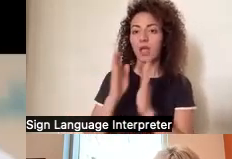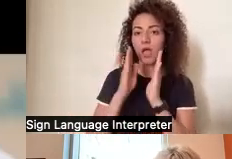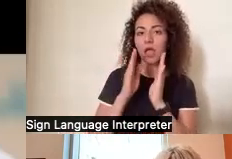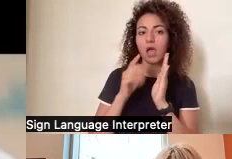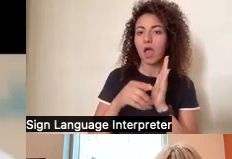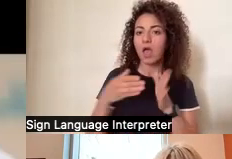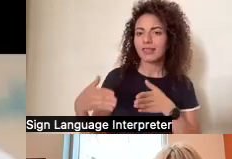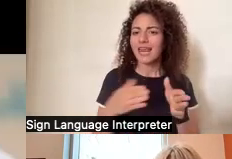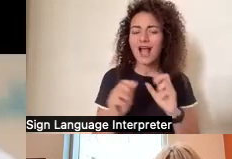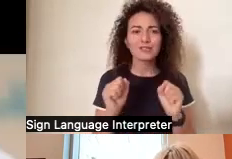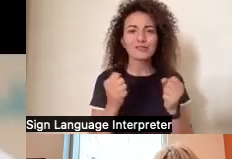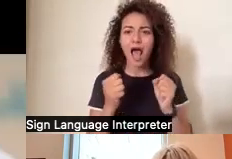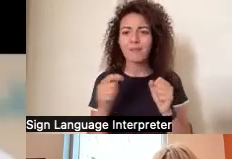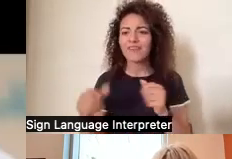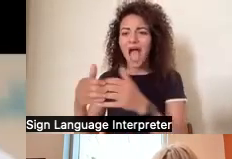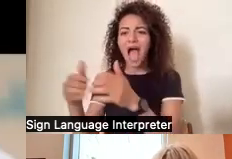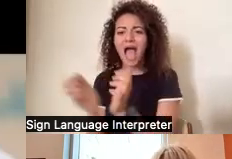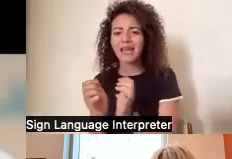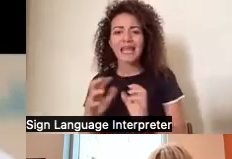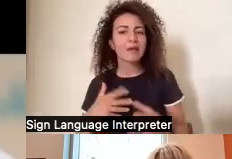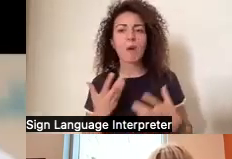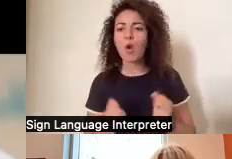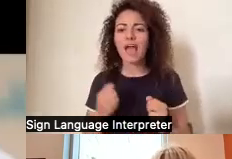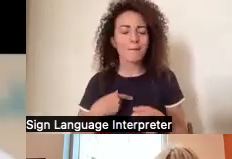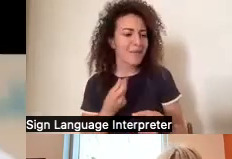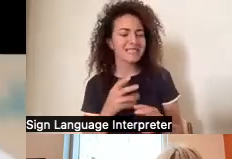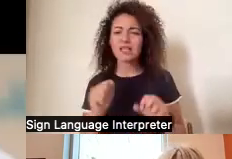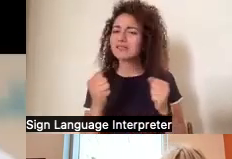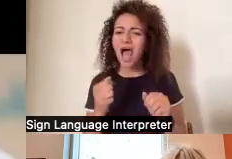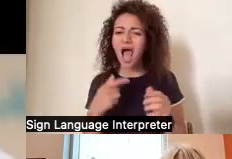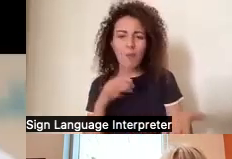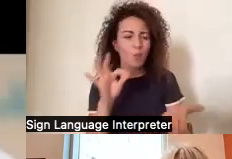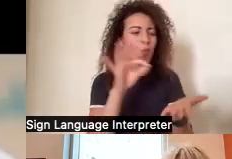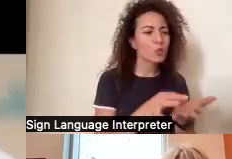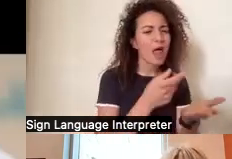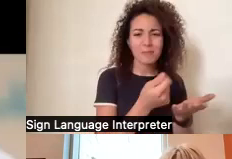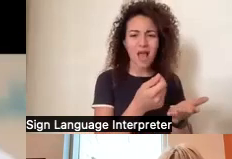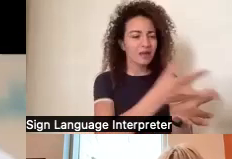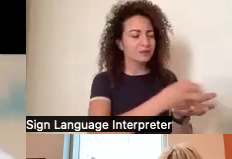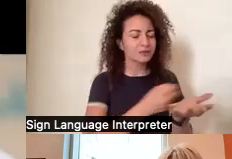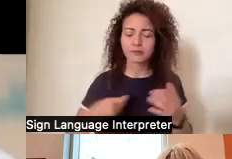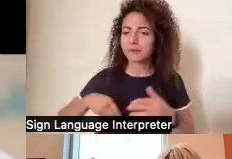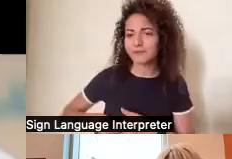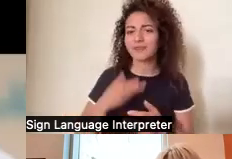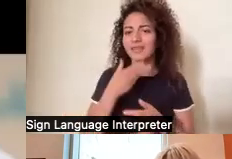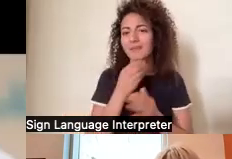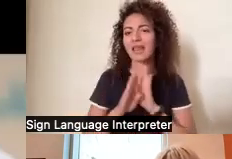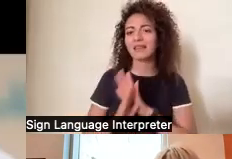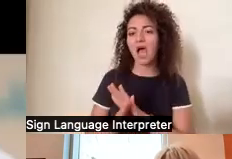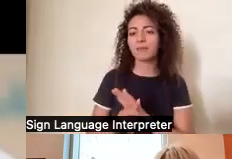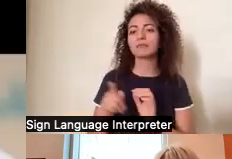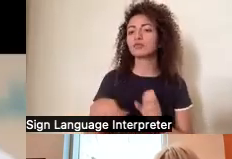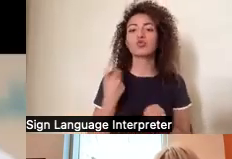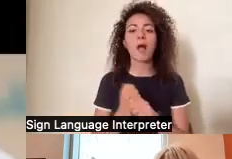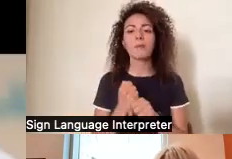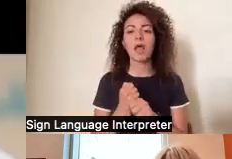difficult to navigate for many families. And therefore, what families do is they resort to reliance on their